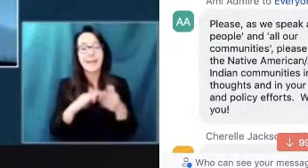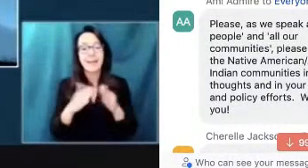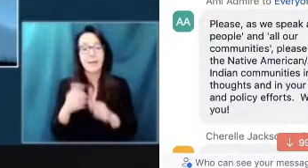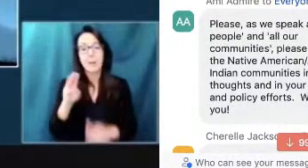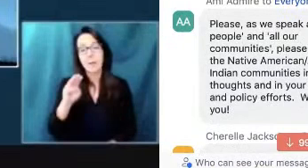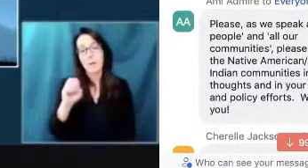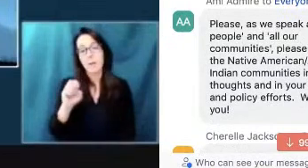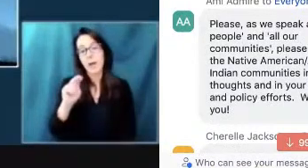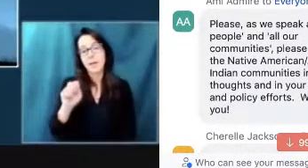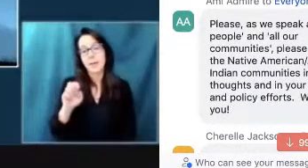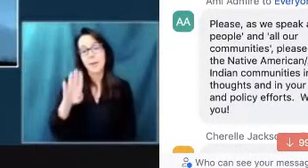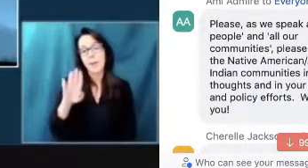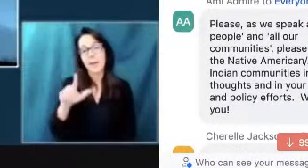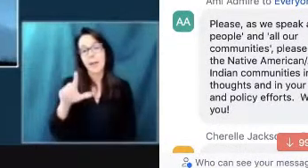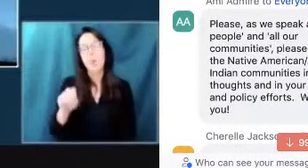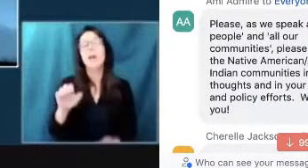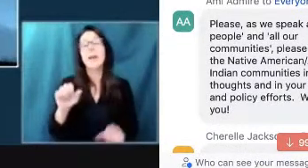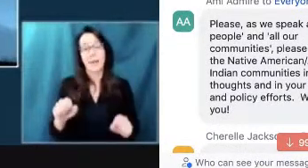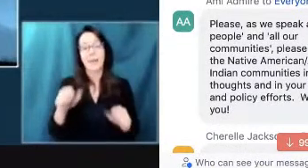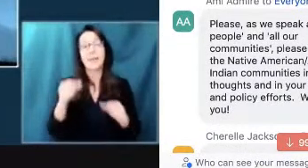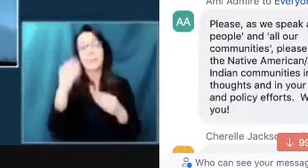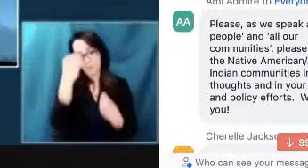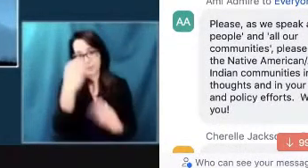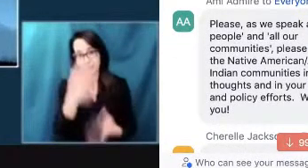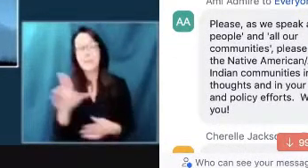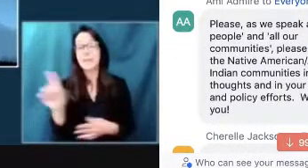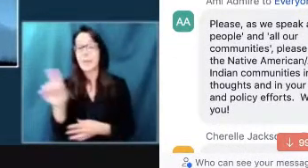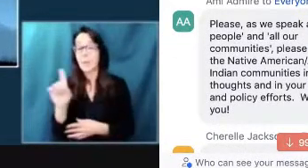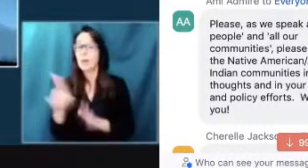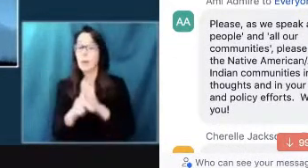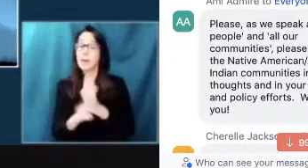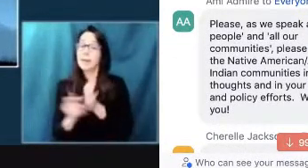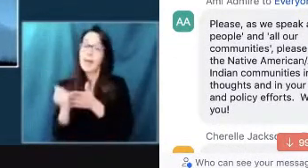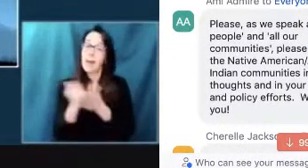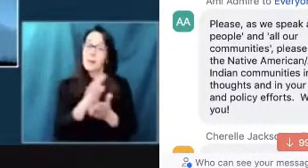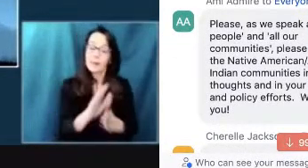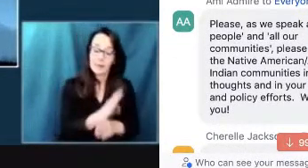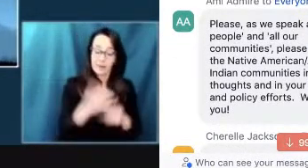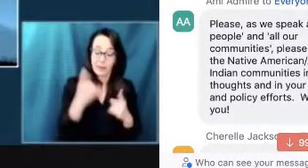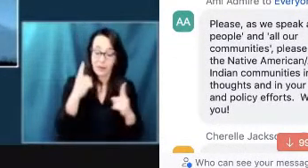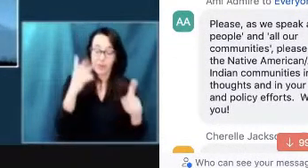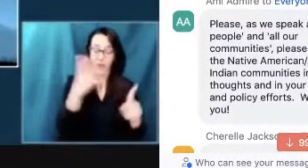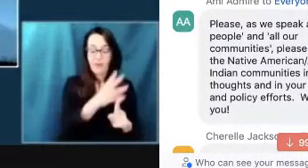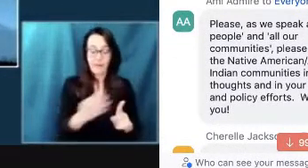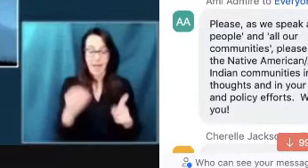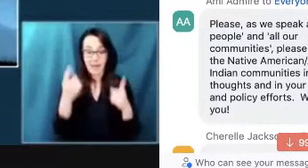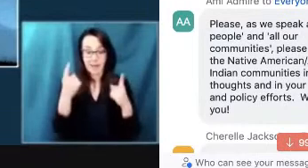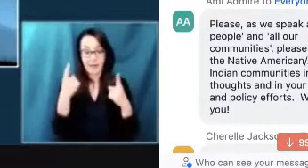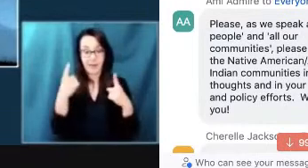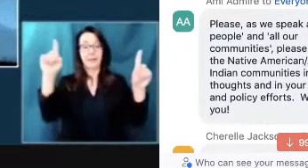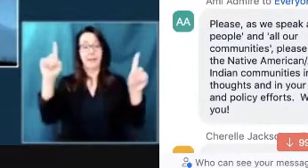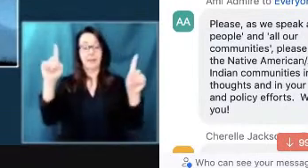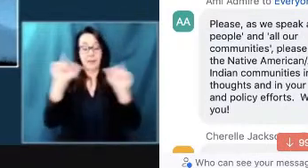Democratic policies have helped his business survive and ultimately thrive.